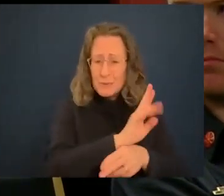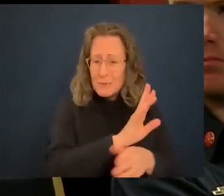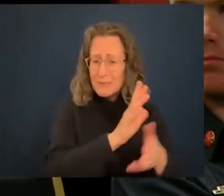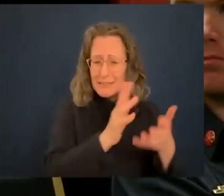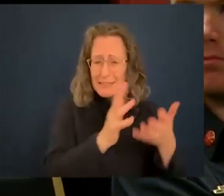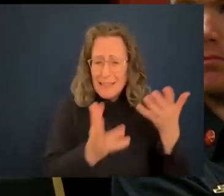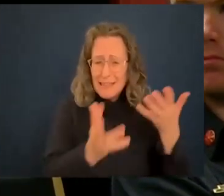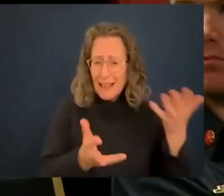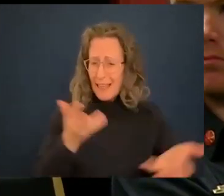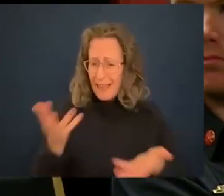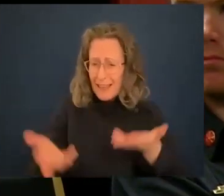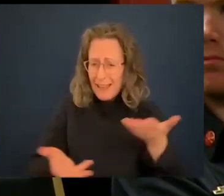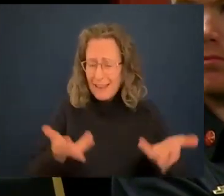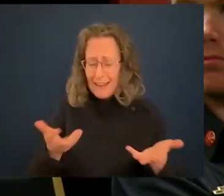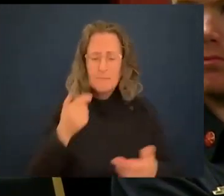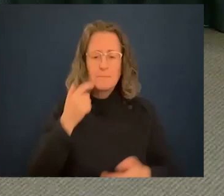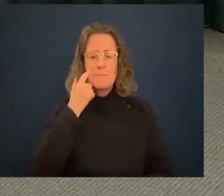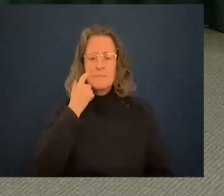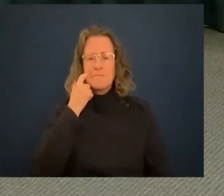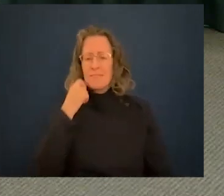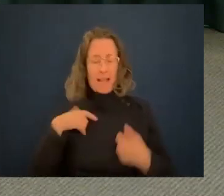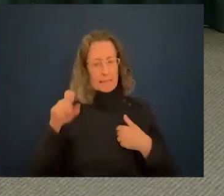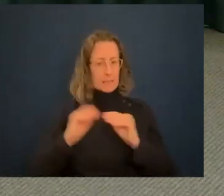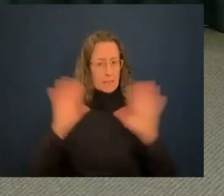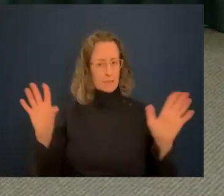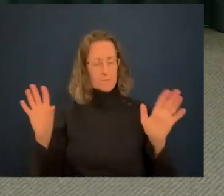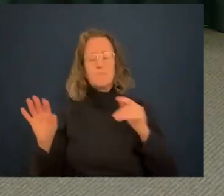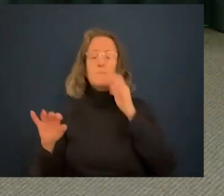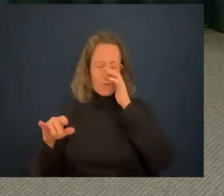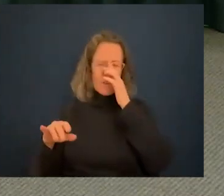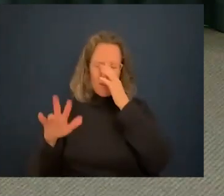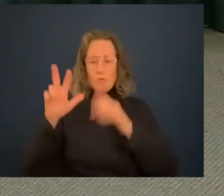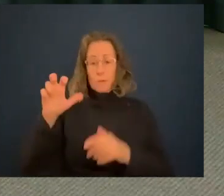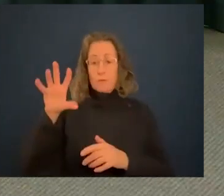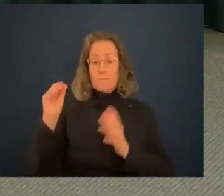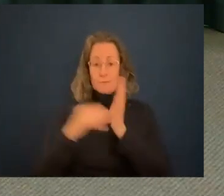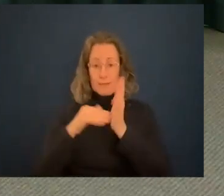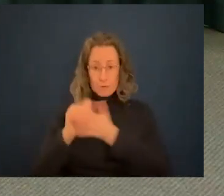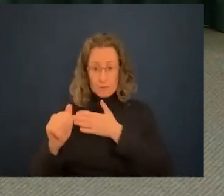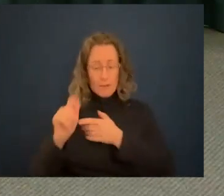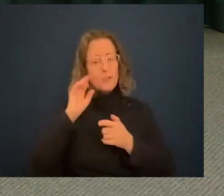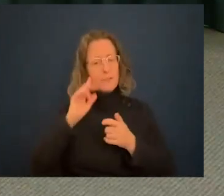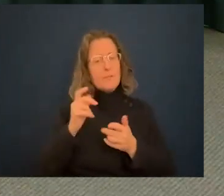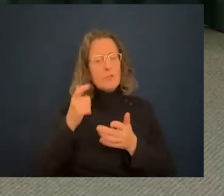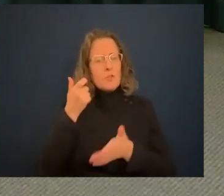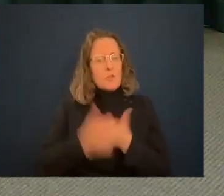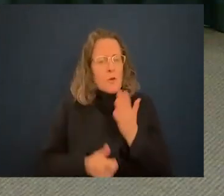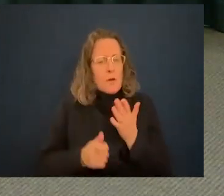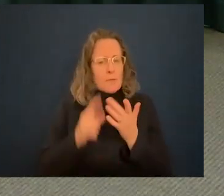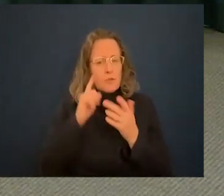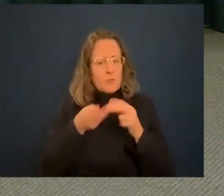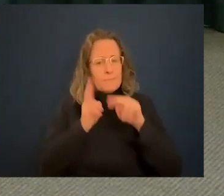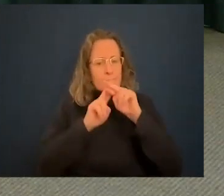get clear on let me yeah uh so it was it's 350 to hire three additional uh firefighters um I think